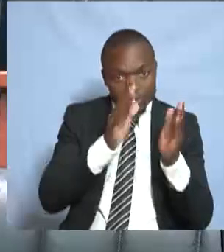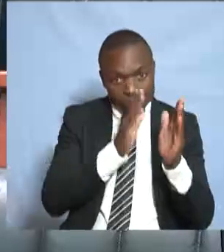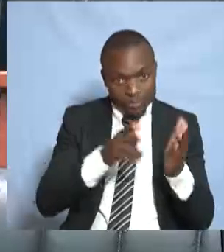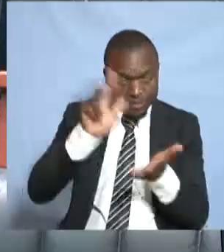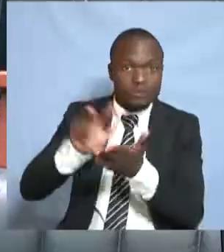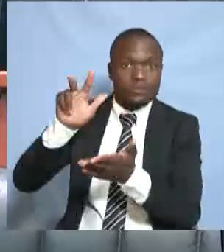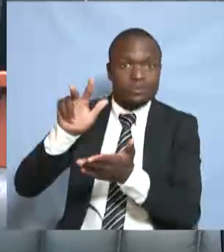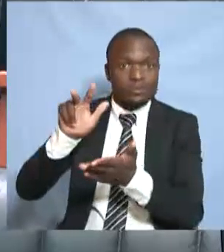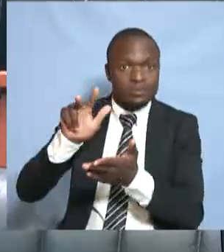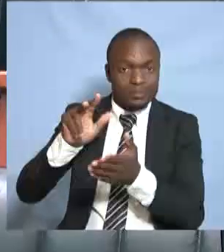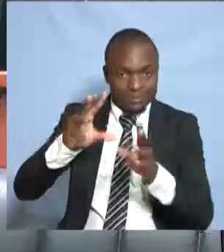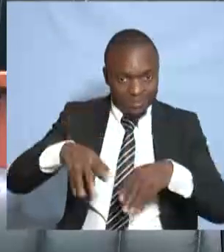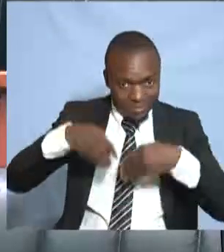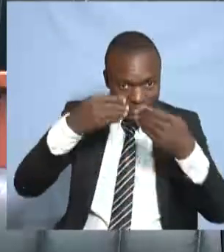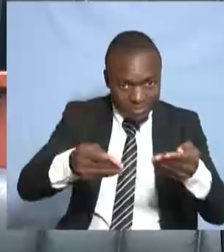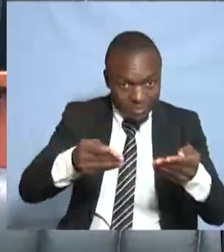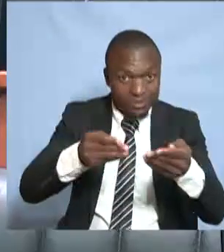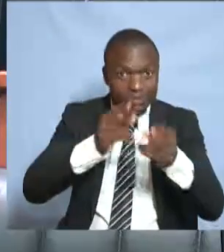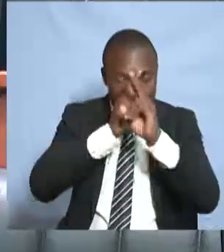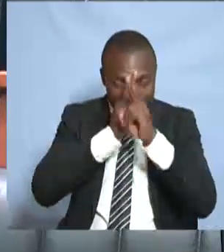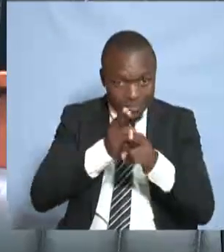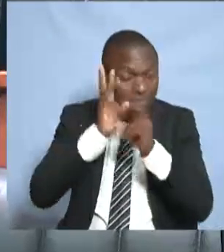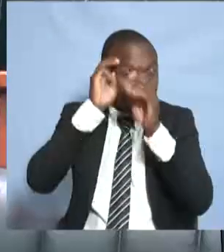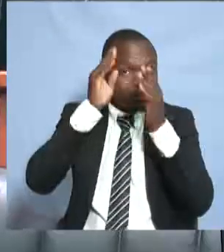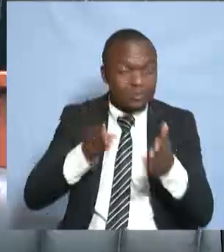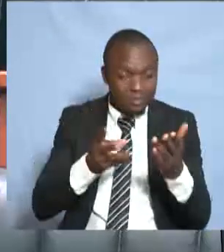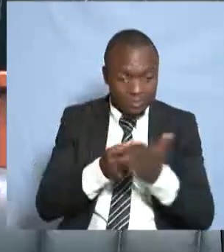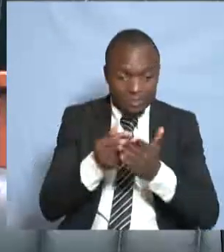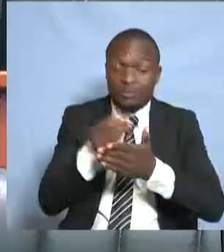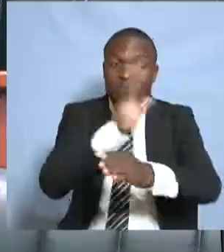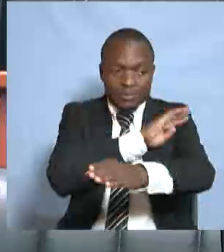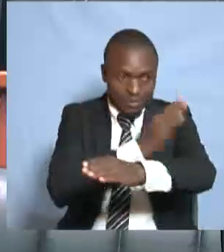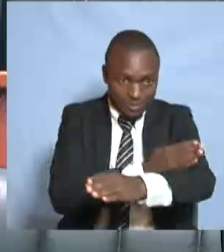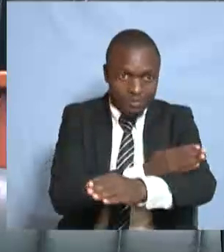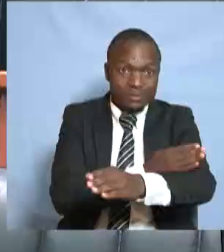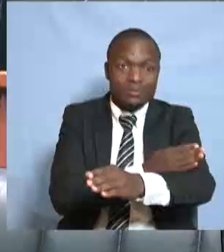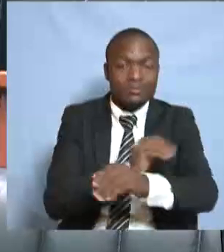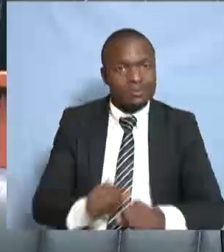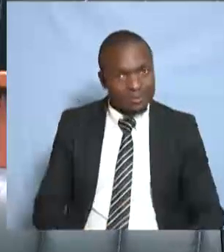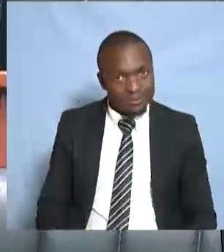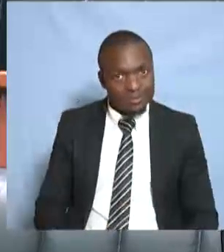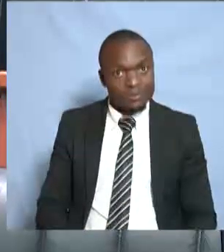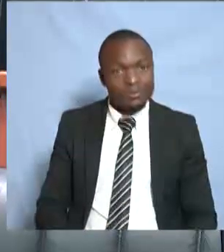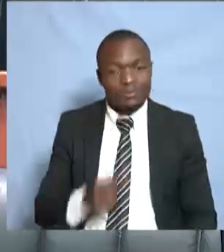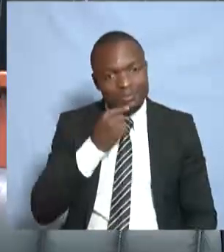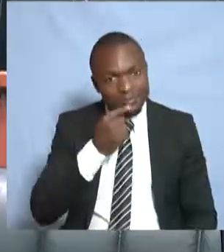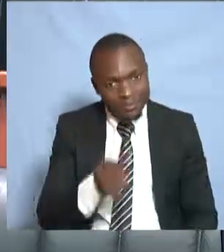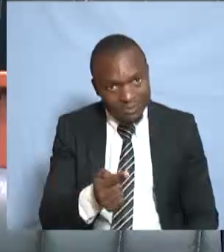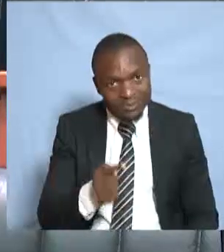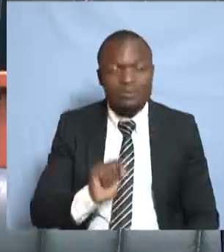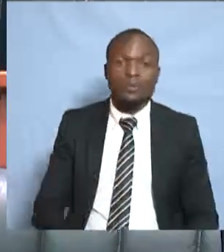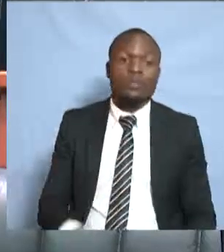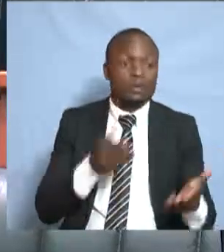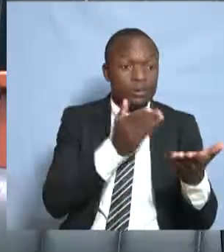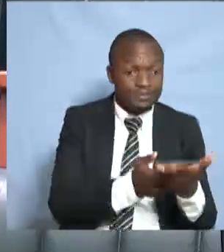manner that it gives the Minister of Finance the powers to simply say,